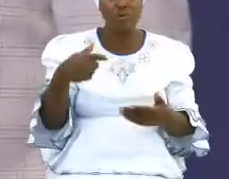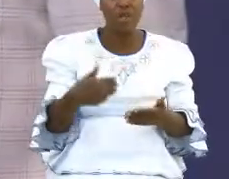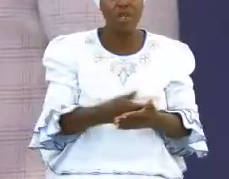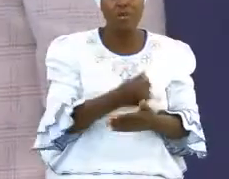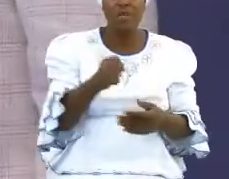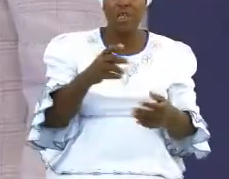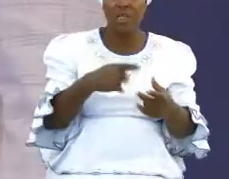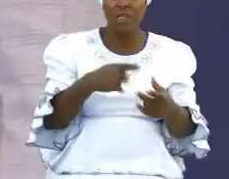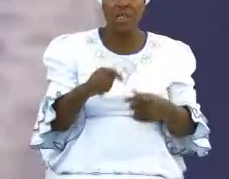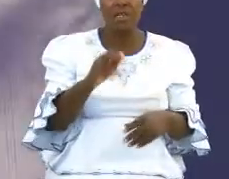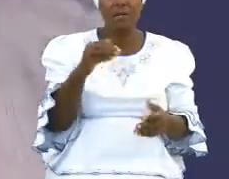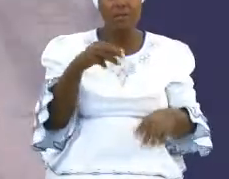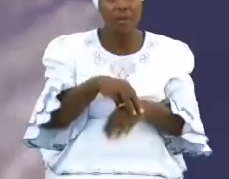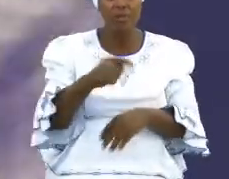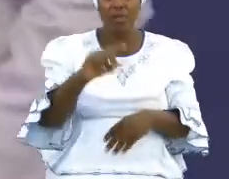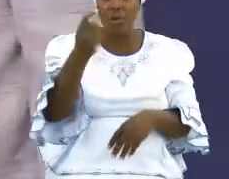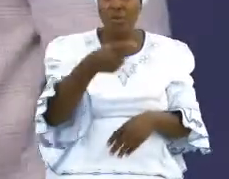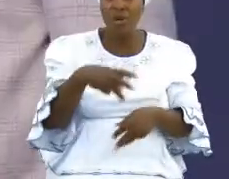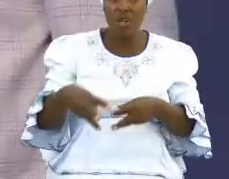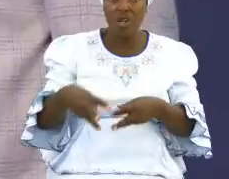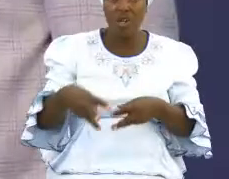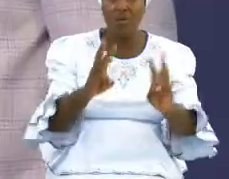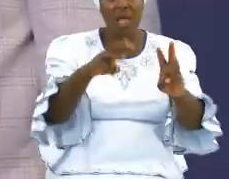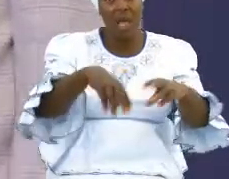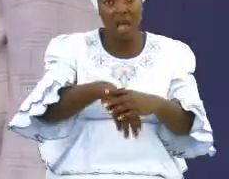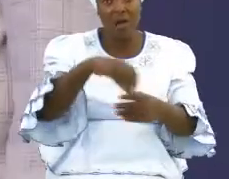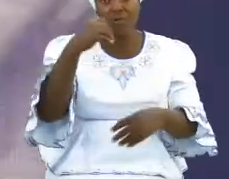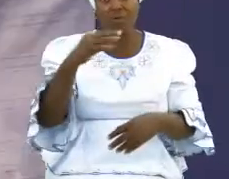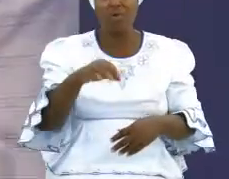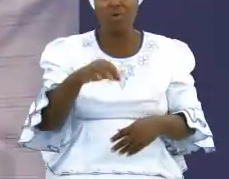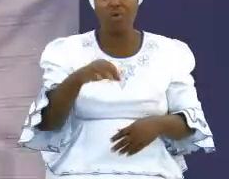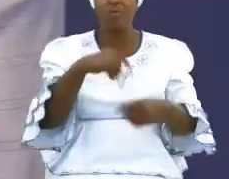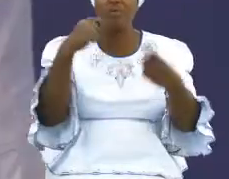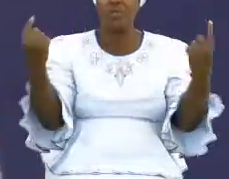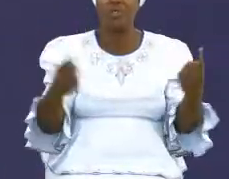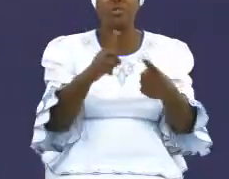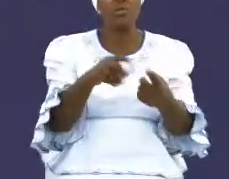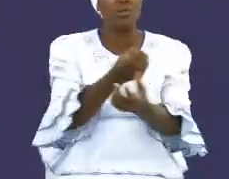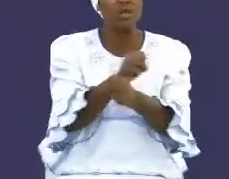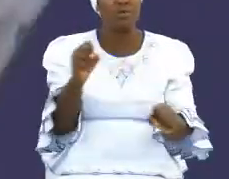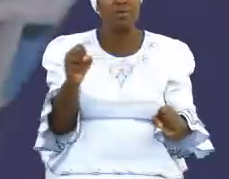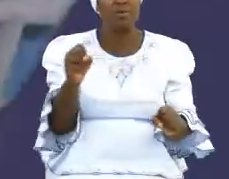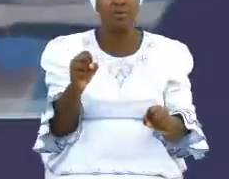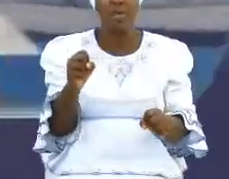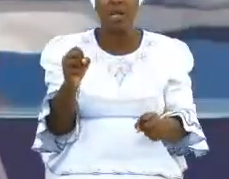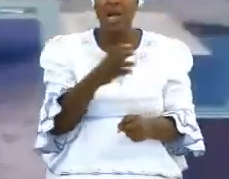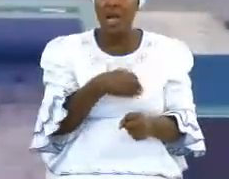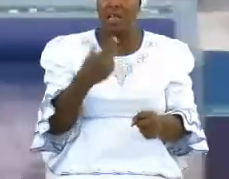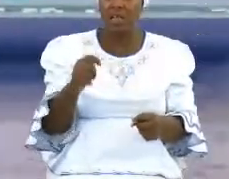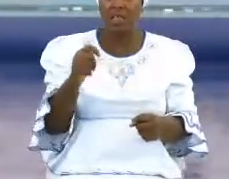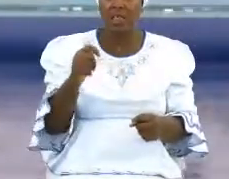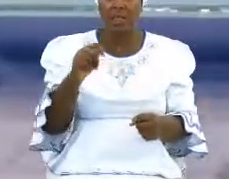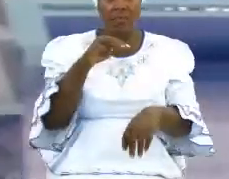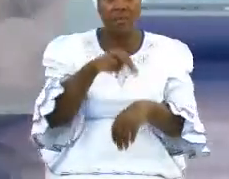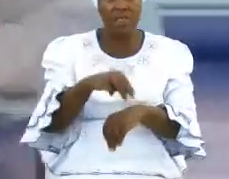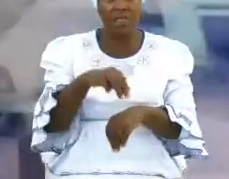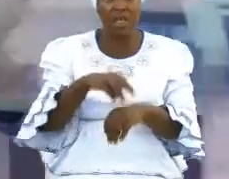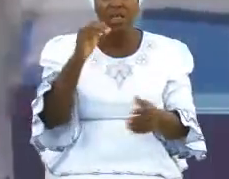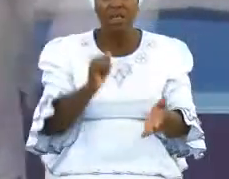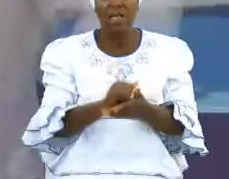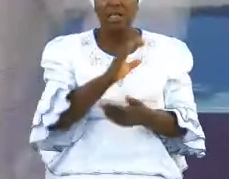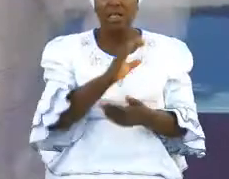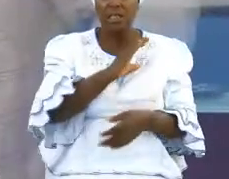only way out of sin unto salvation, and the message that